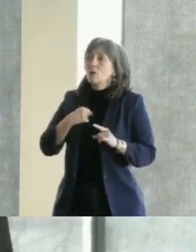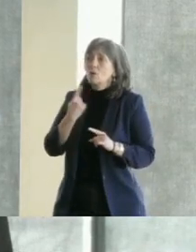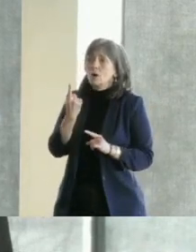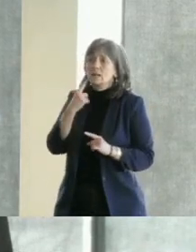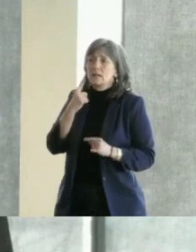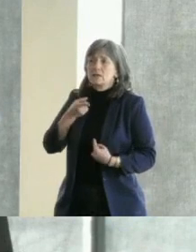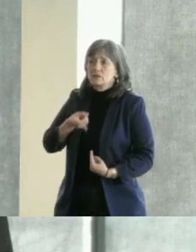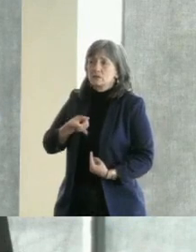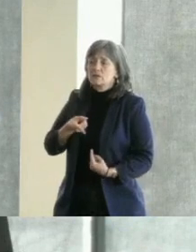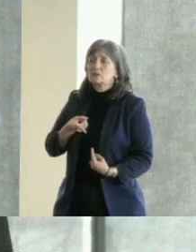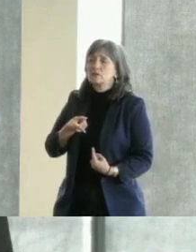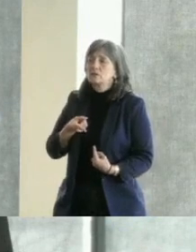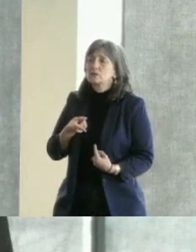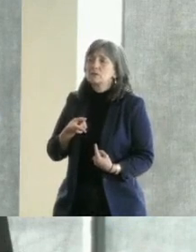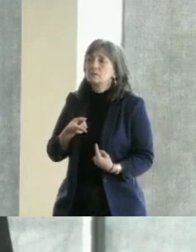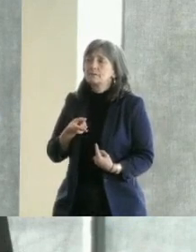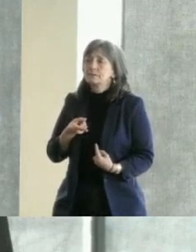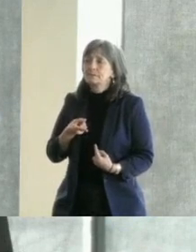with